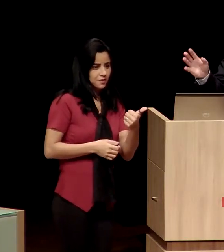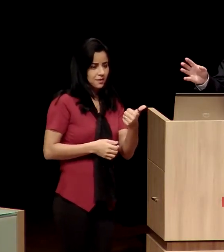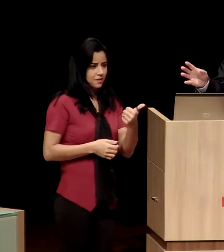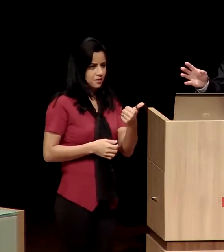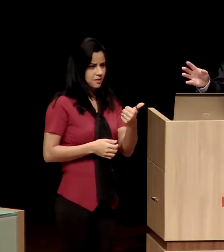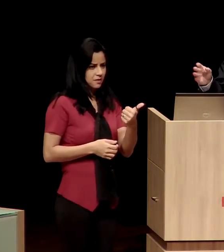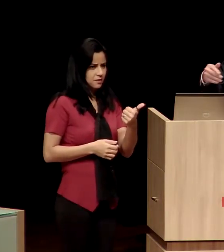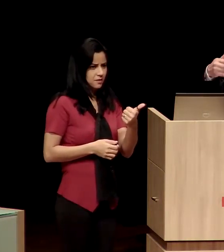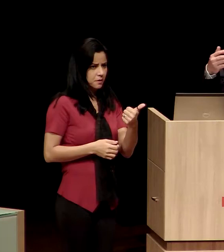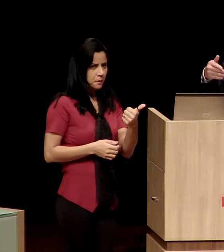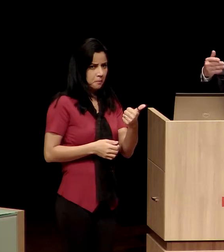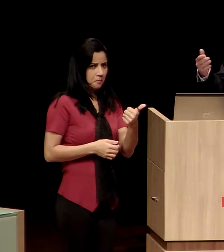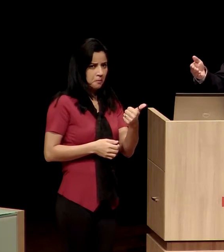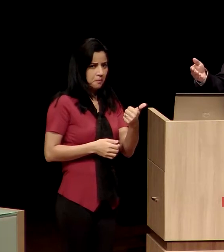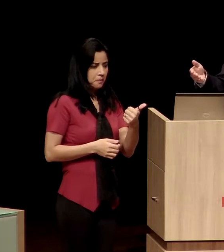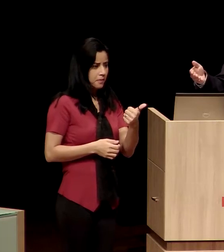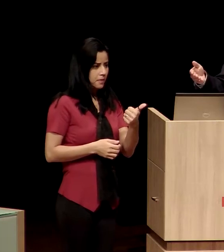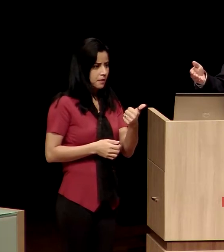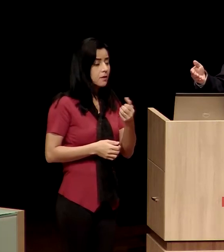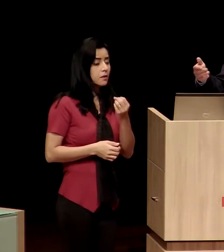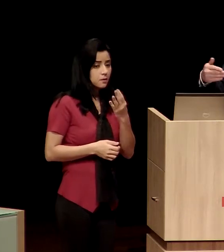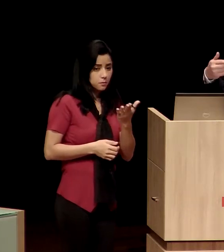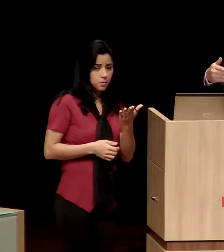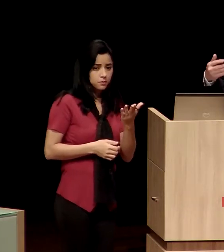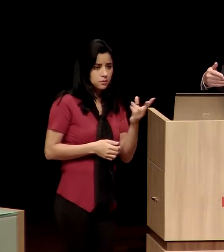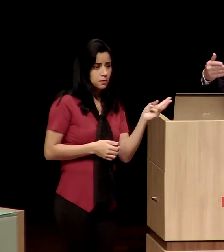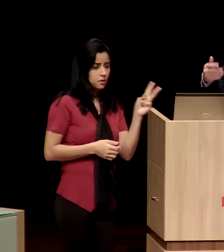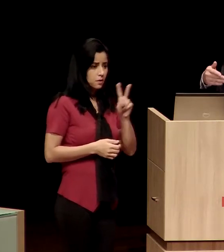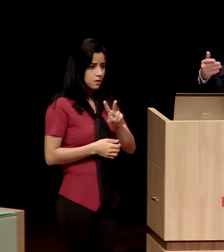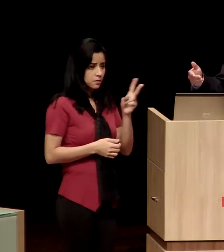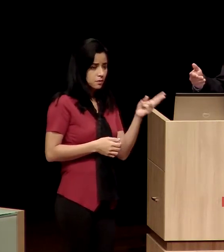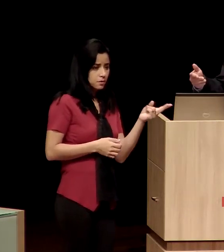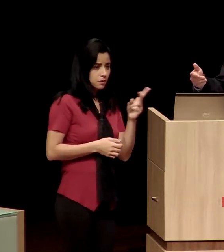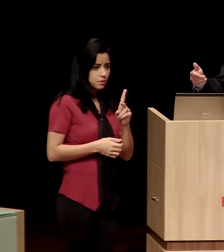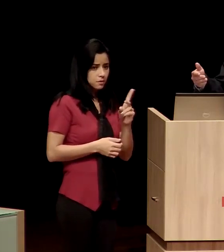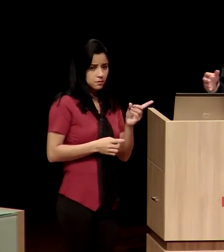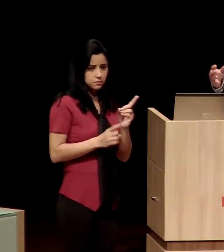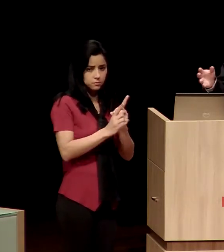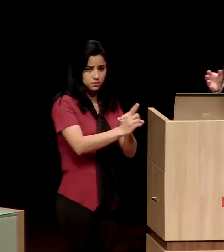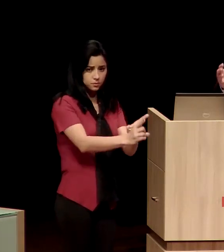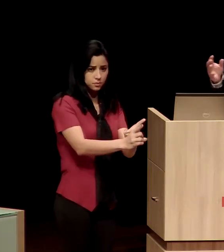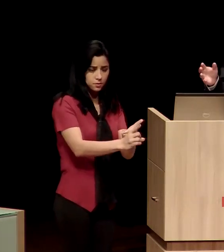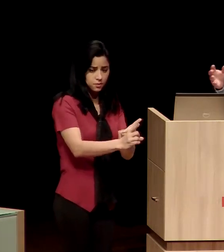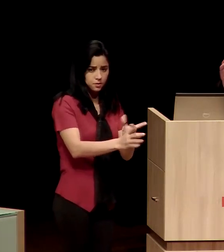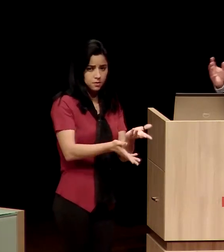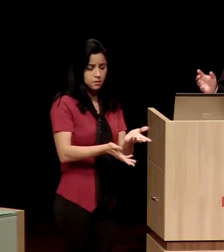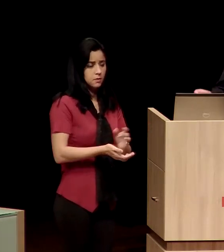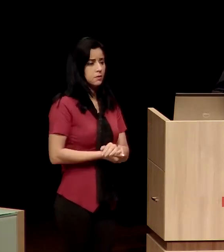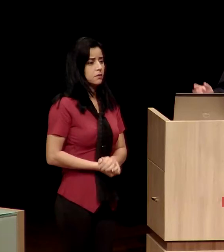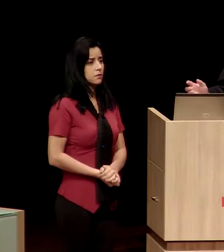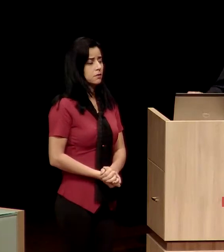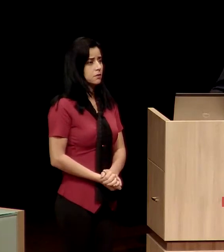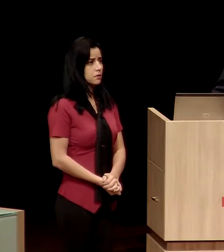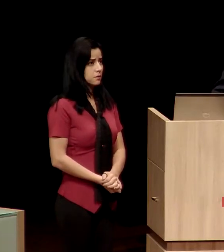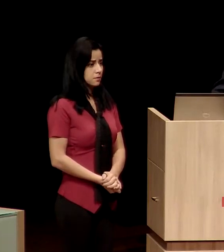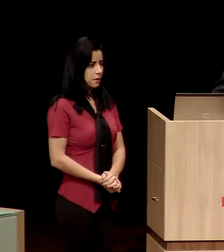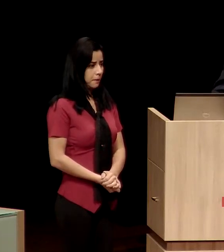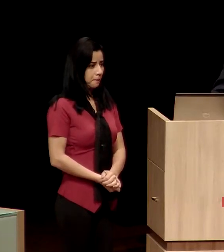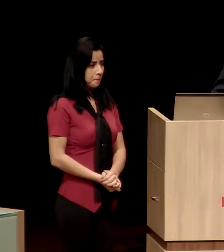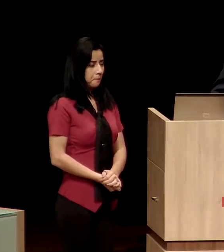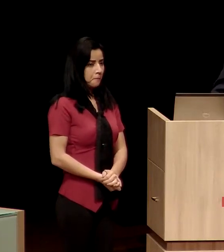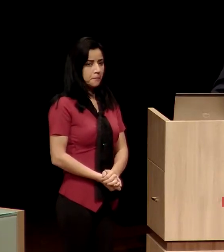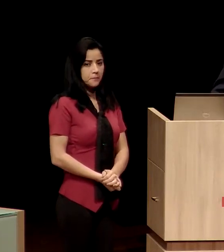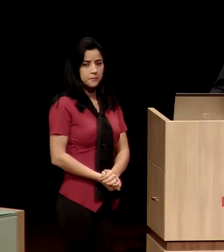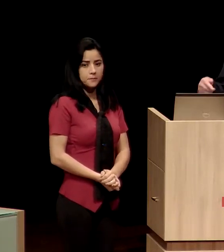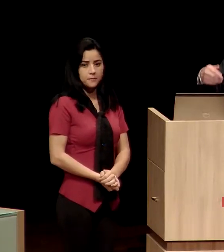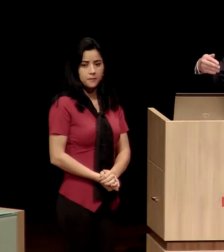yesterday I learned that it should be parallel, but now it is sequential. So what is better? Is it